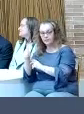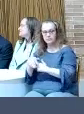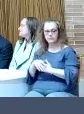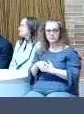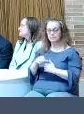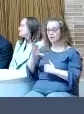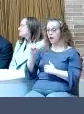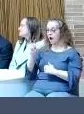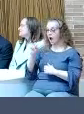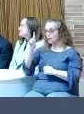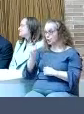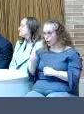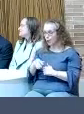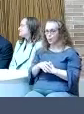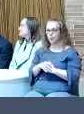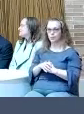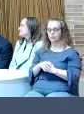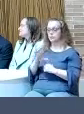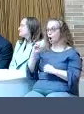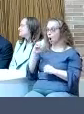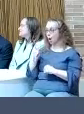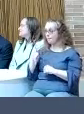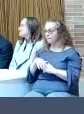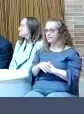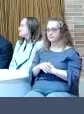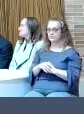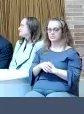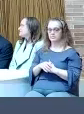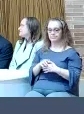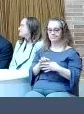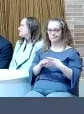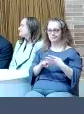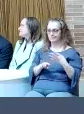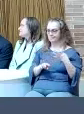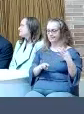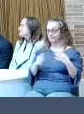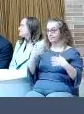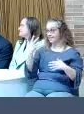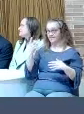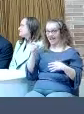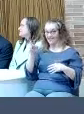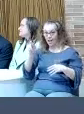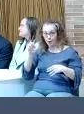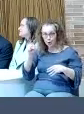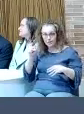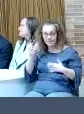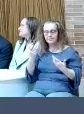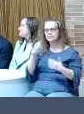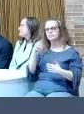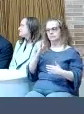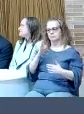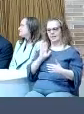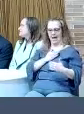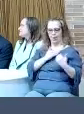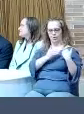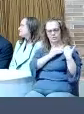want a condo whether they want a co-op whether they want that five acres it is up to us as